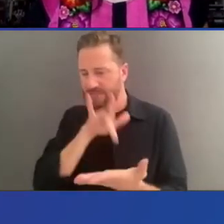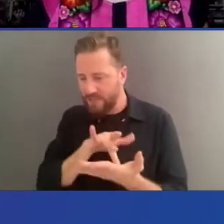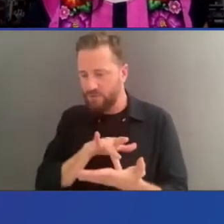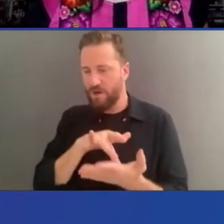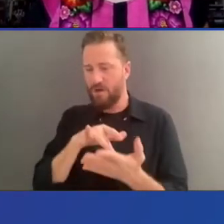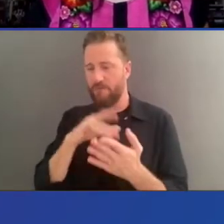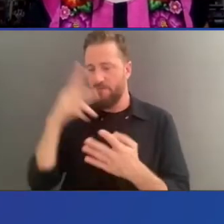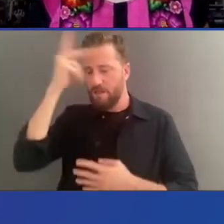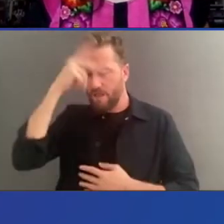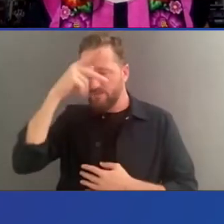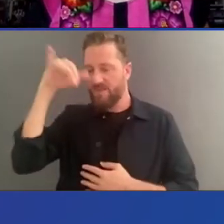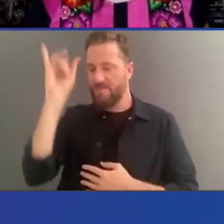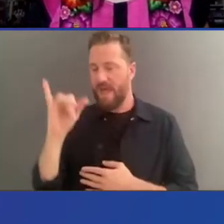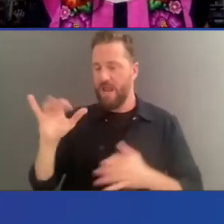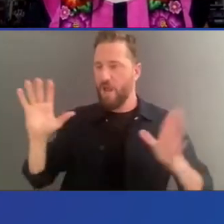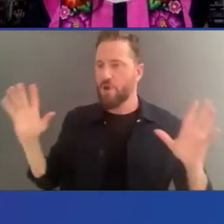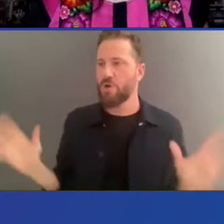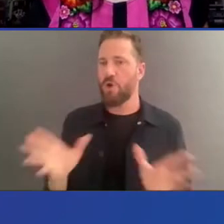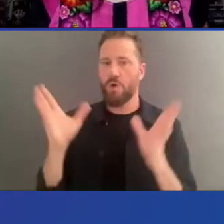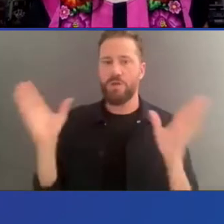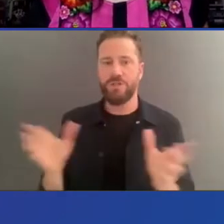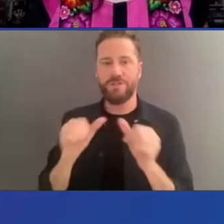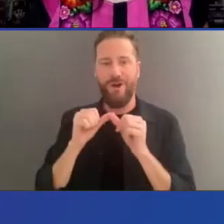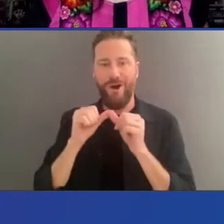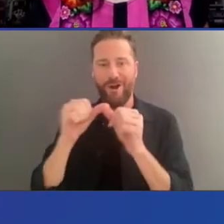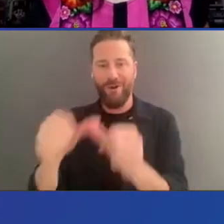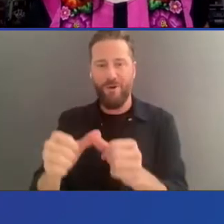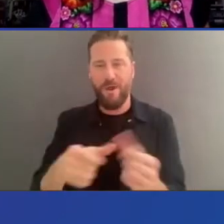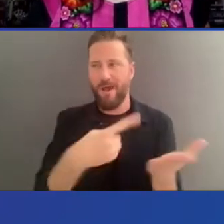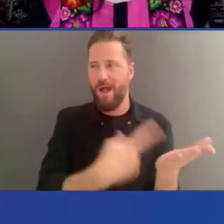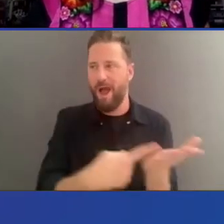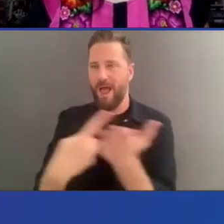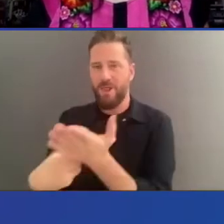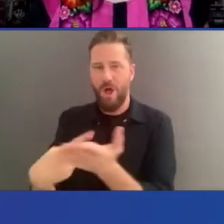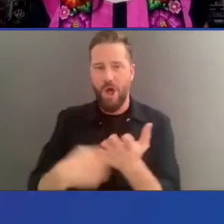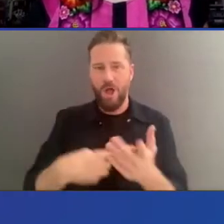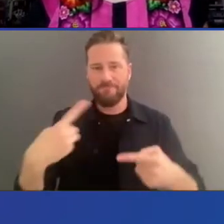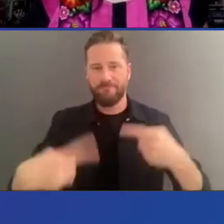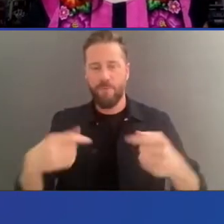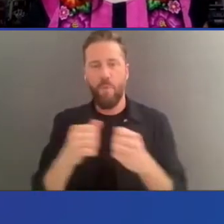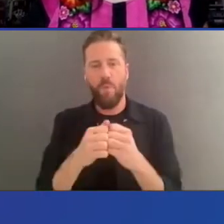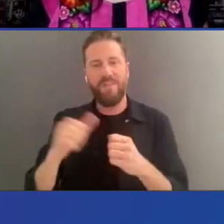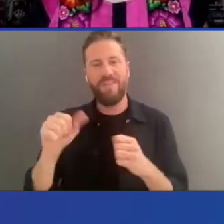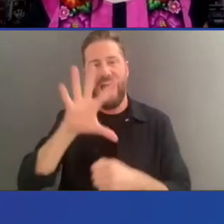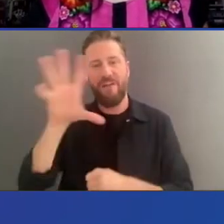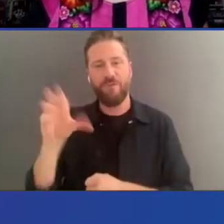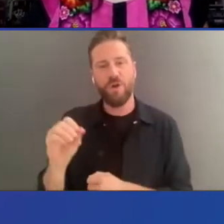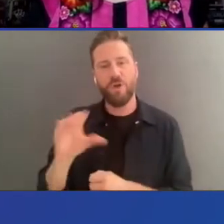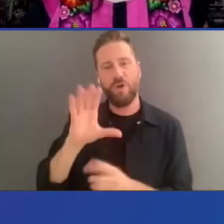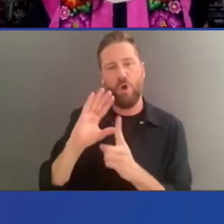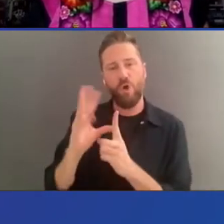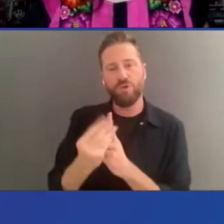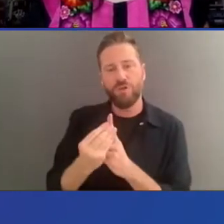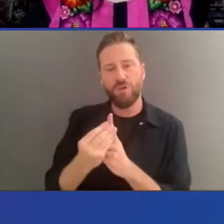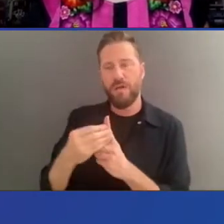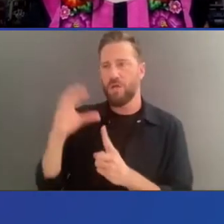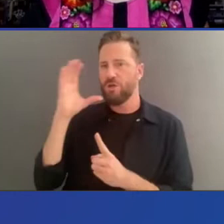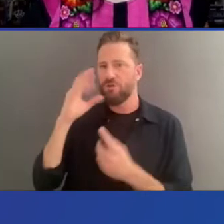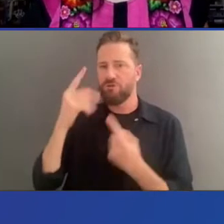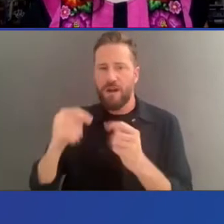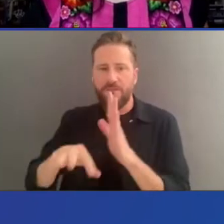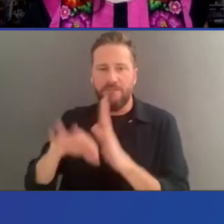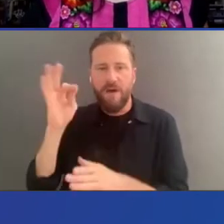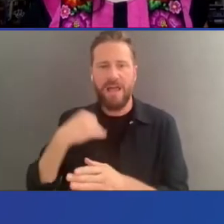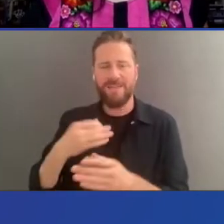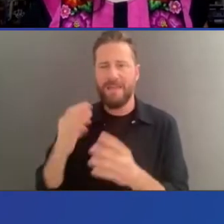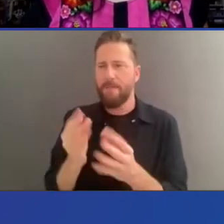that encourages ongoing dialogue with African culture, seeking answers to the fundamental issues that